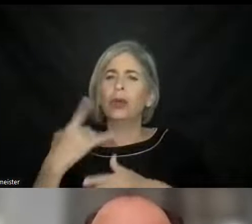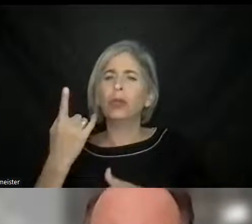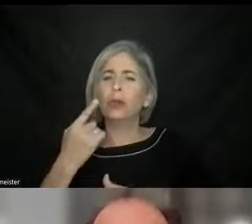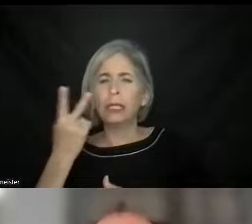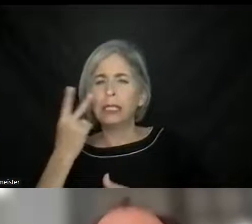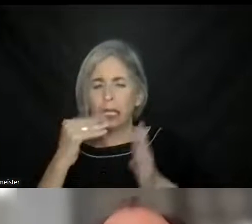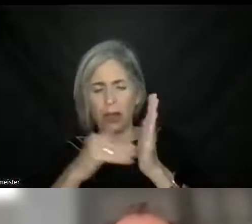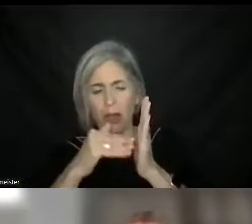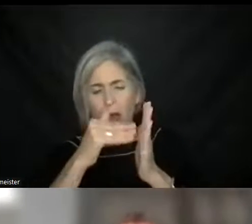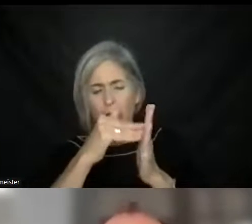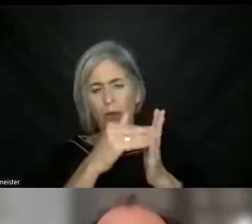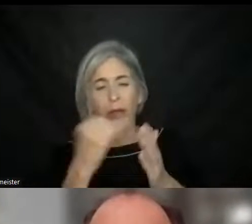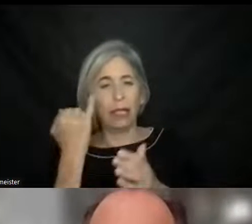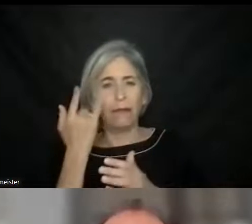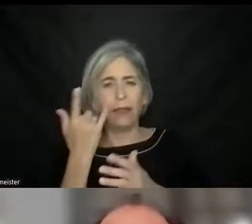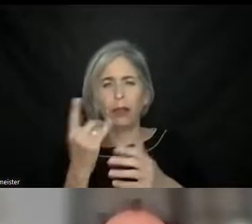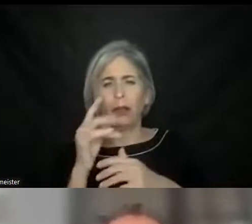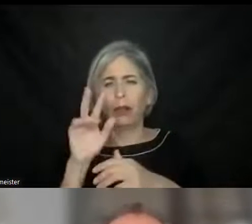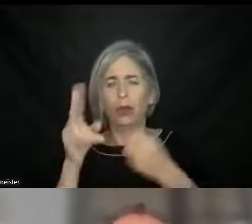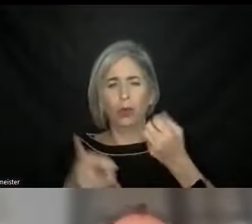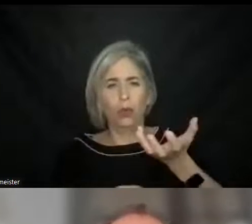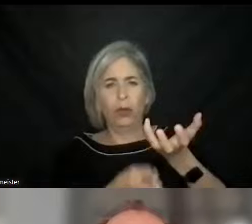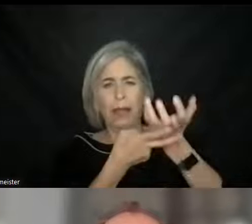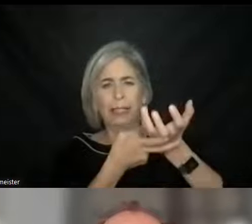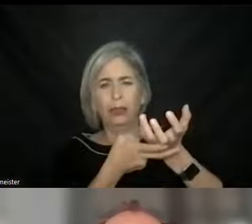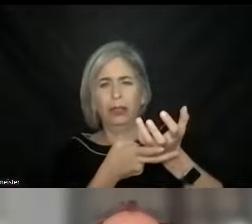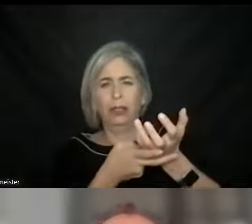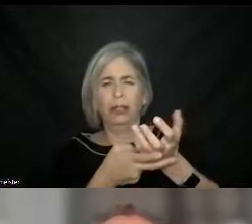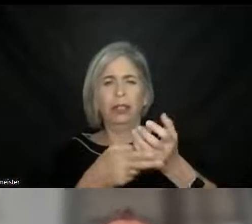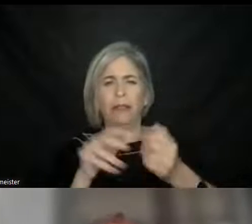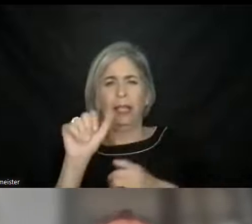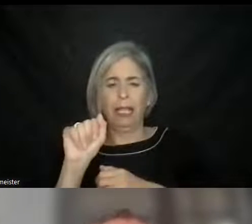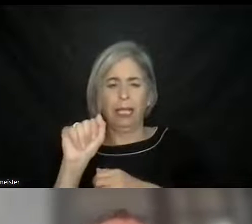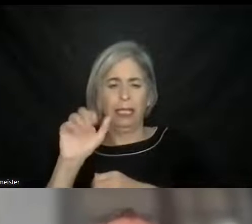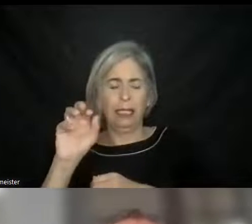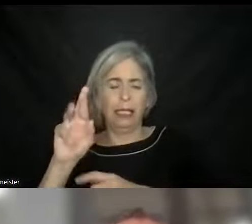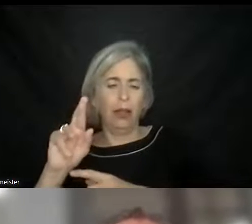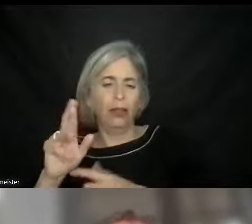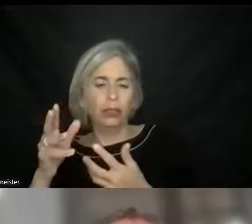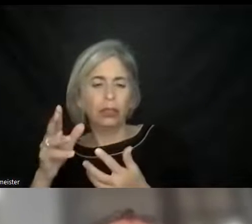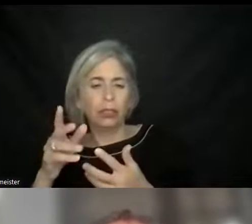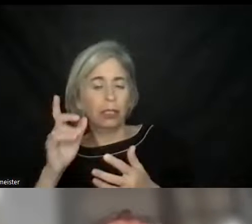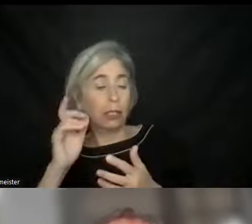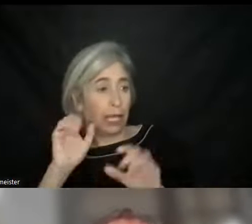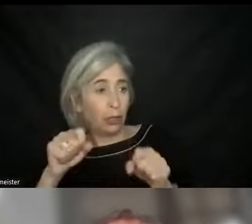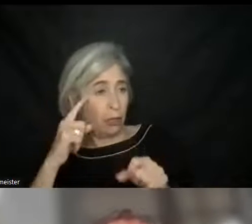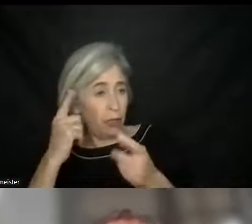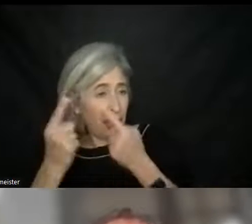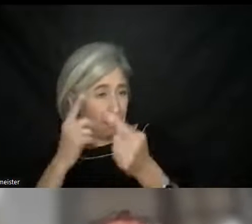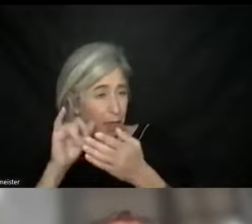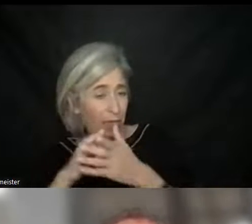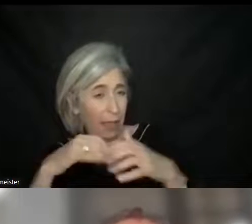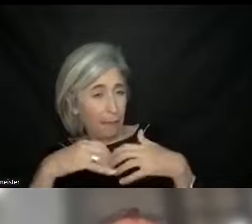with if there will be a repository of complete ACRs that vendors supply. So is that something you think about, building